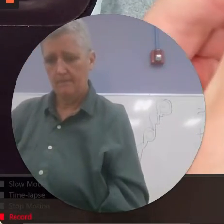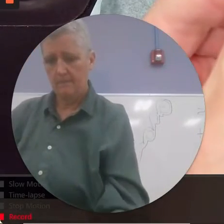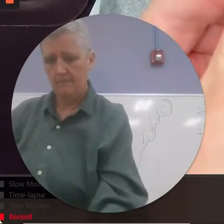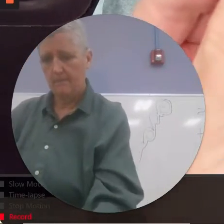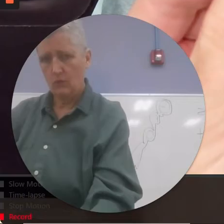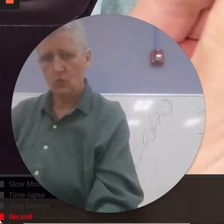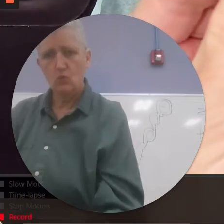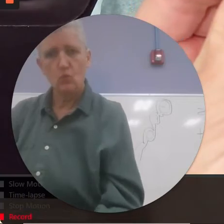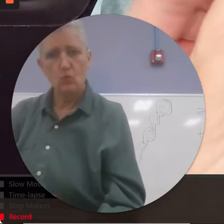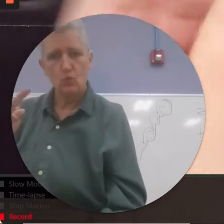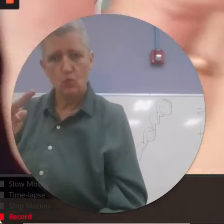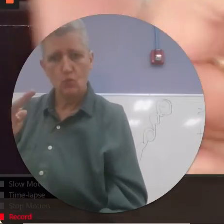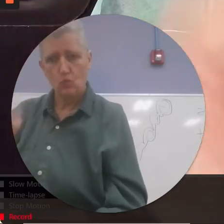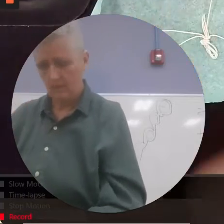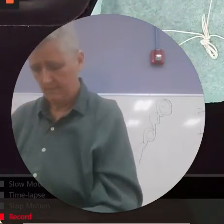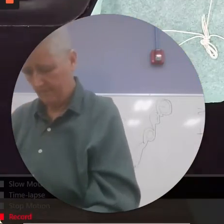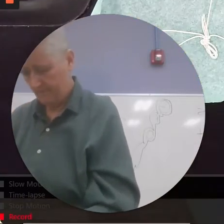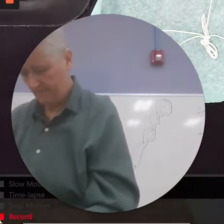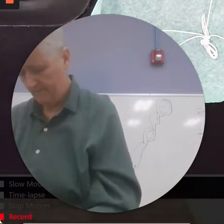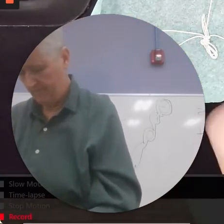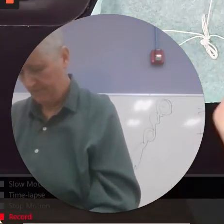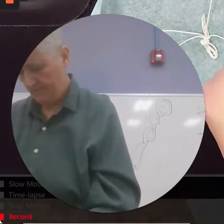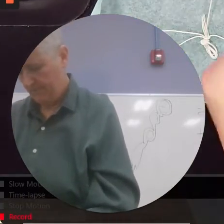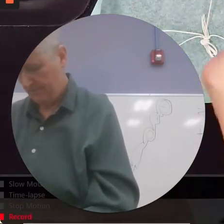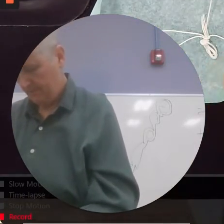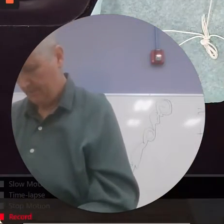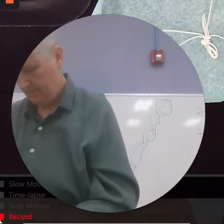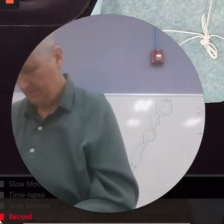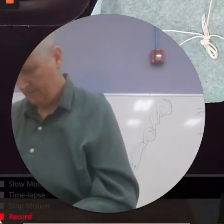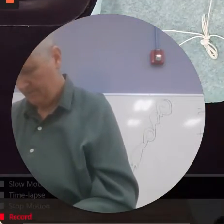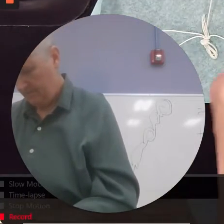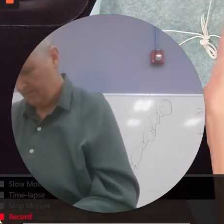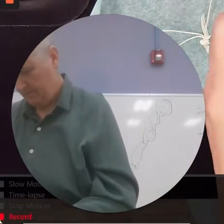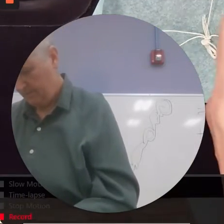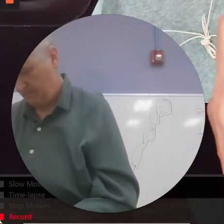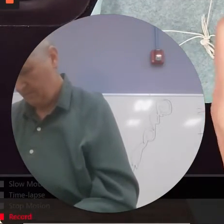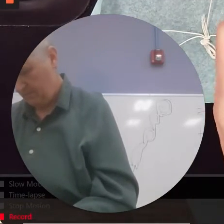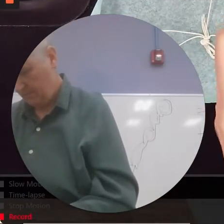2 of them. You're going to hook those onto the paper clip.